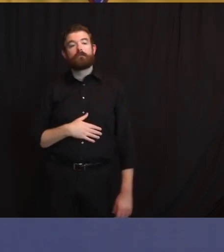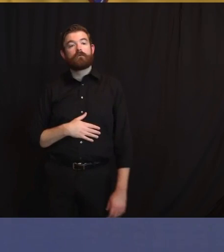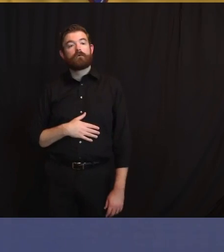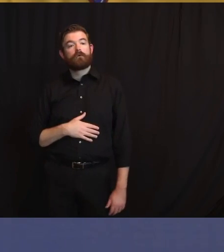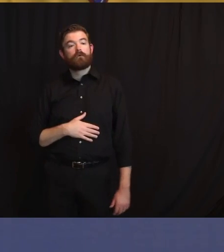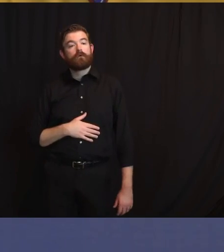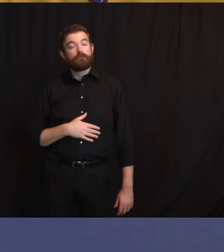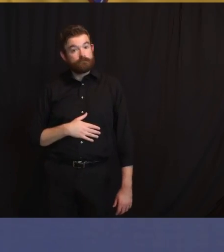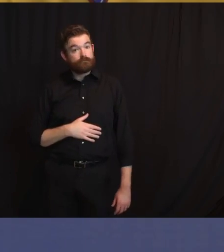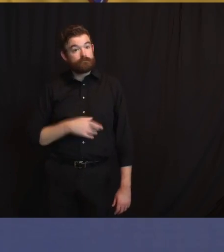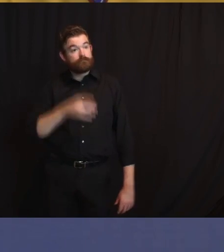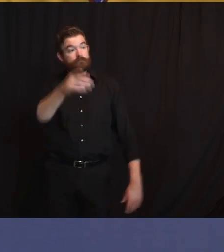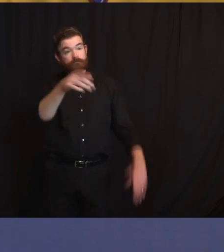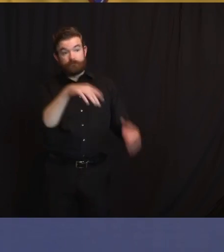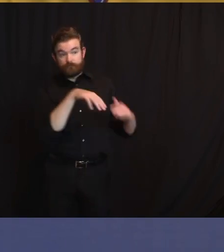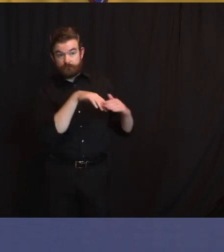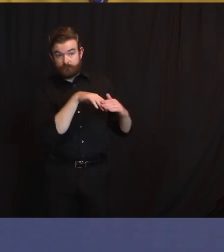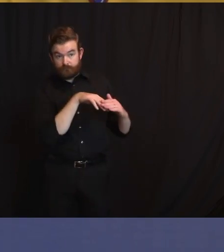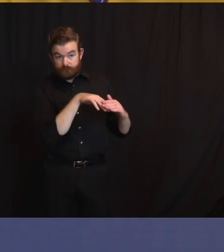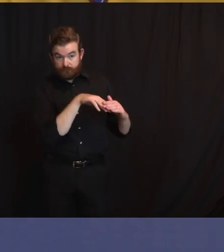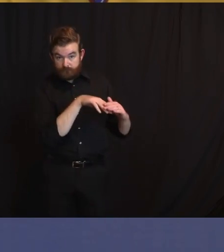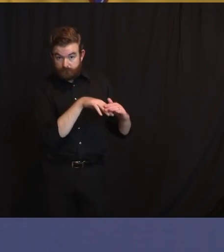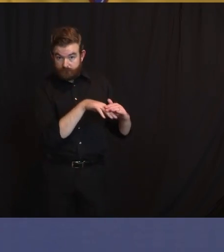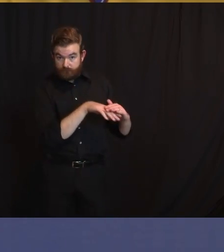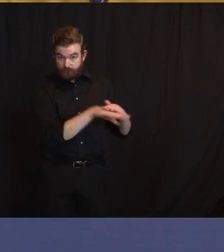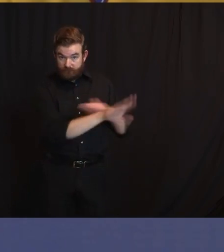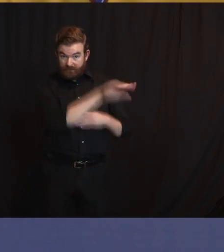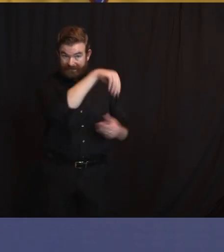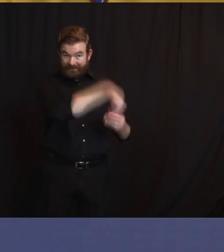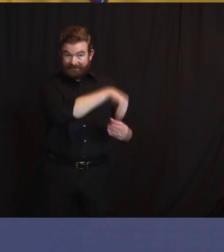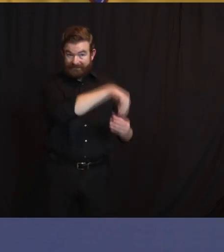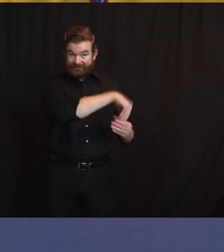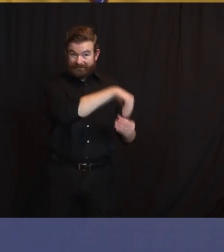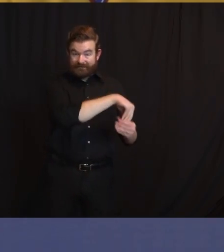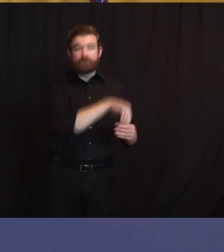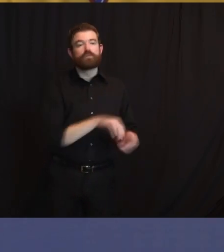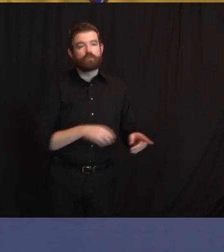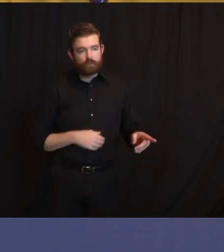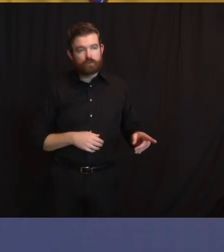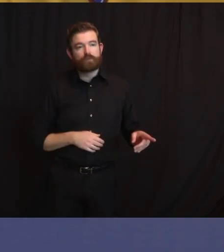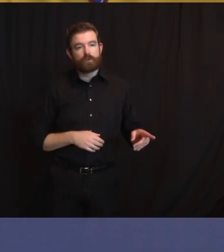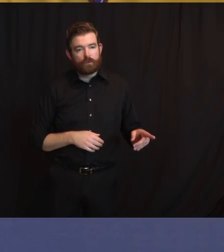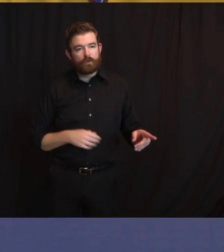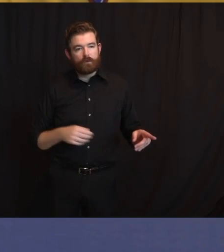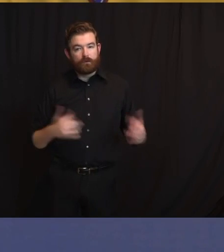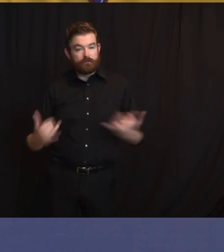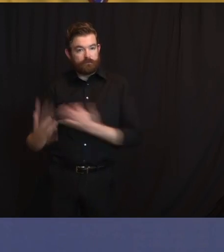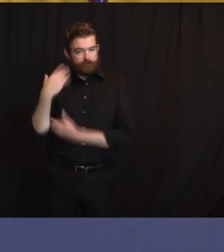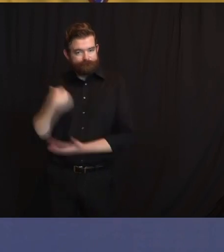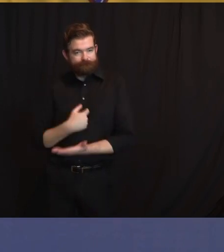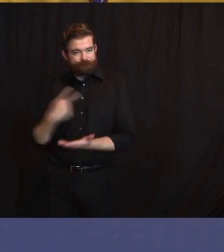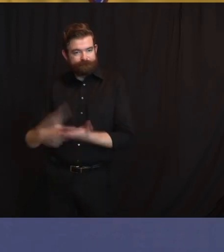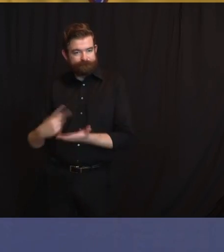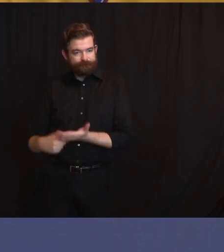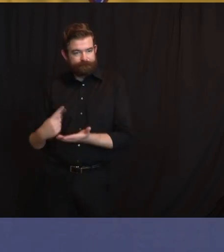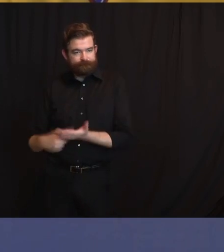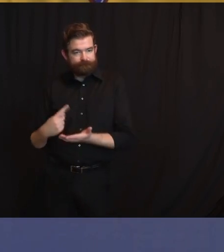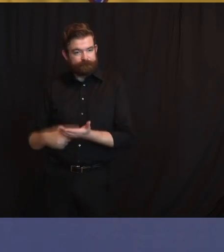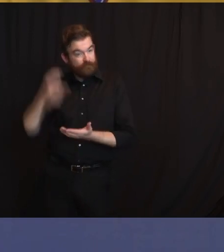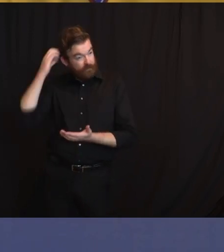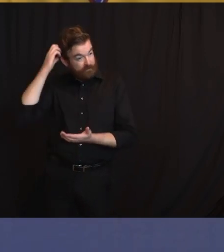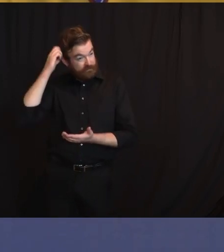we had a very robust discussion as we made the decision this morning to delay indoor dining.